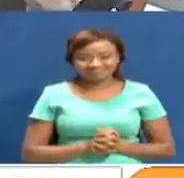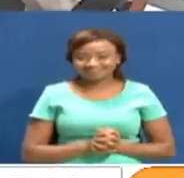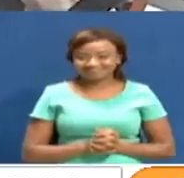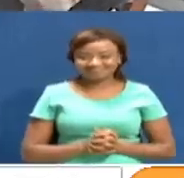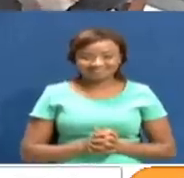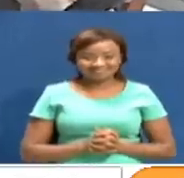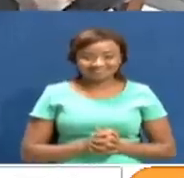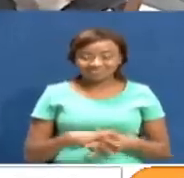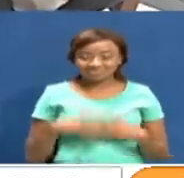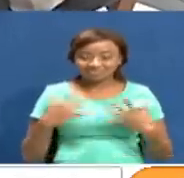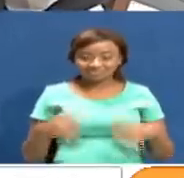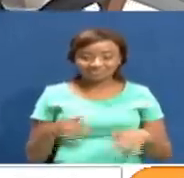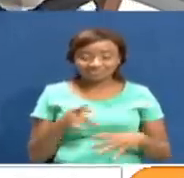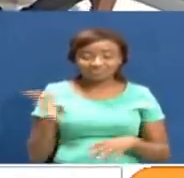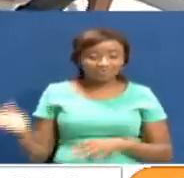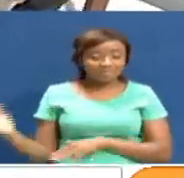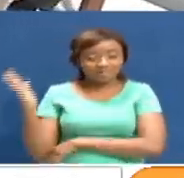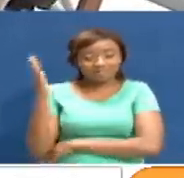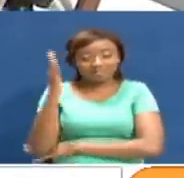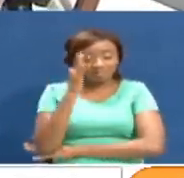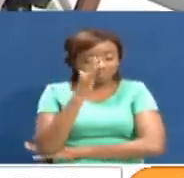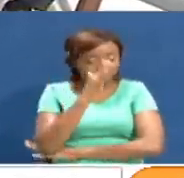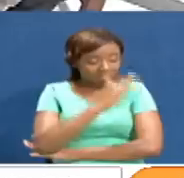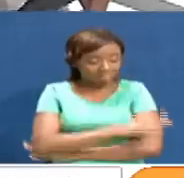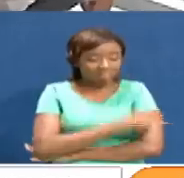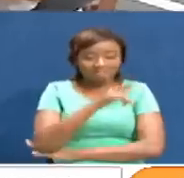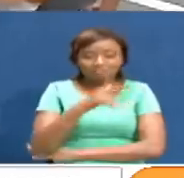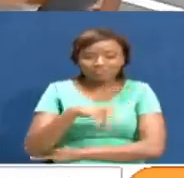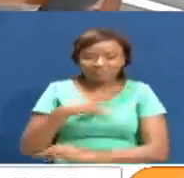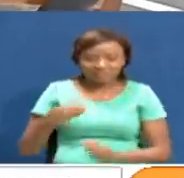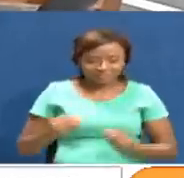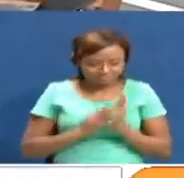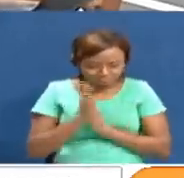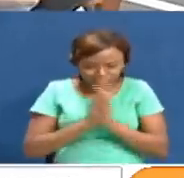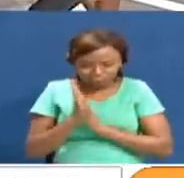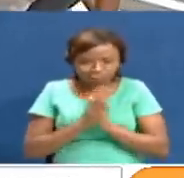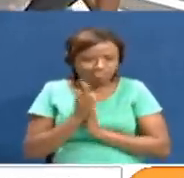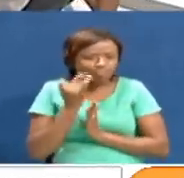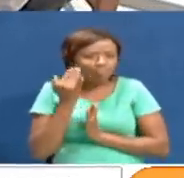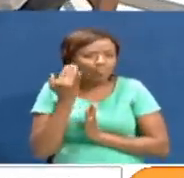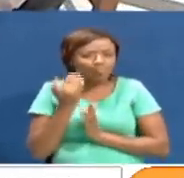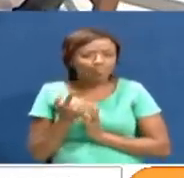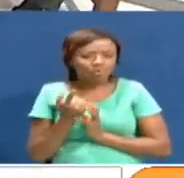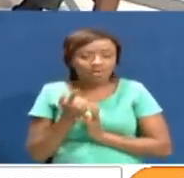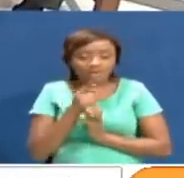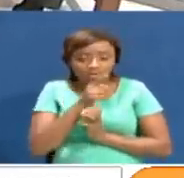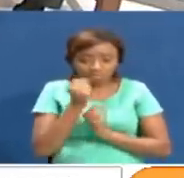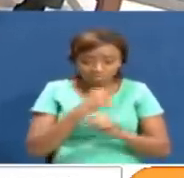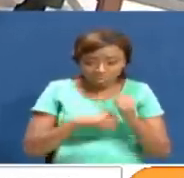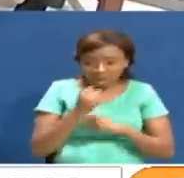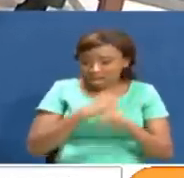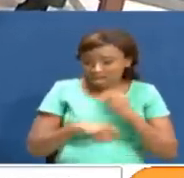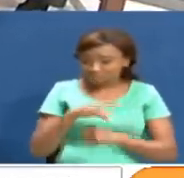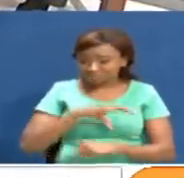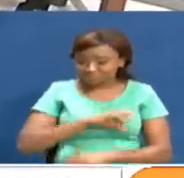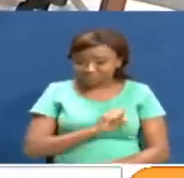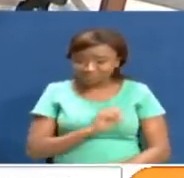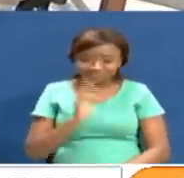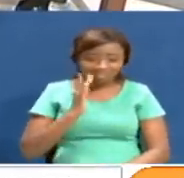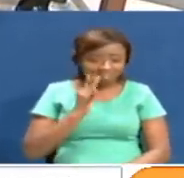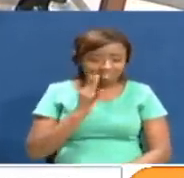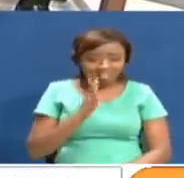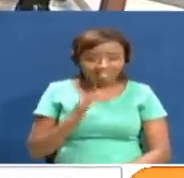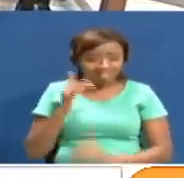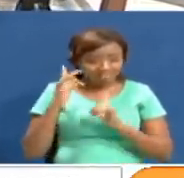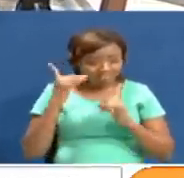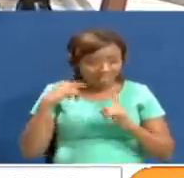Oh, my God. At the end of the day, General, what drives you? What drives you? Because, you know, what you do, what you go through every day